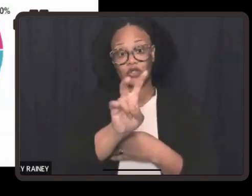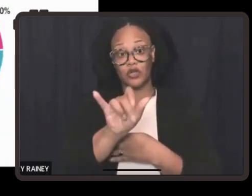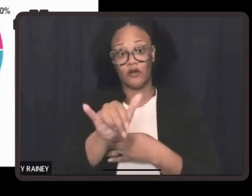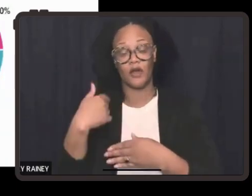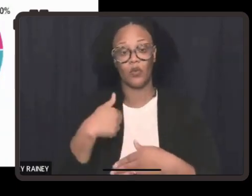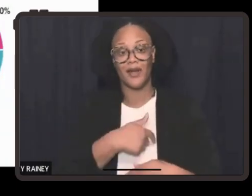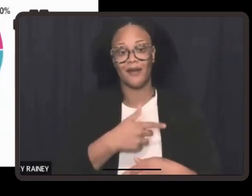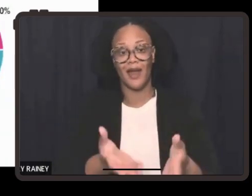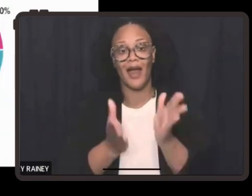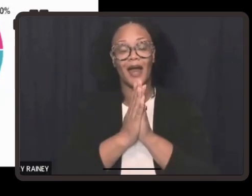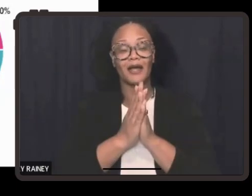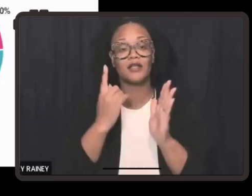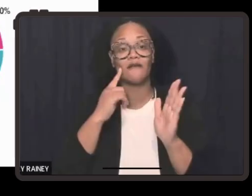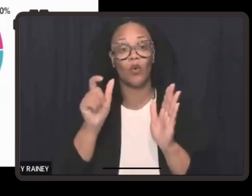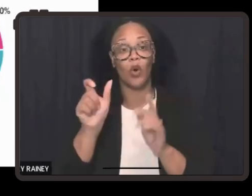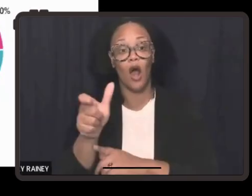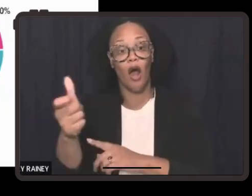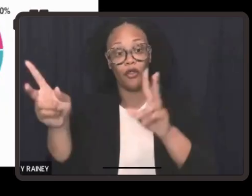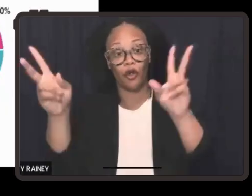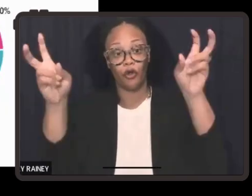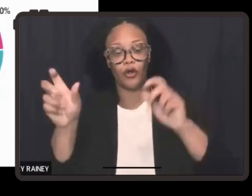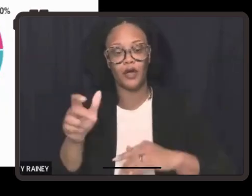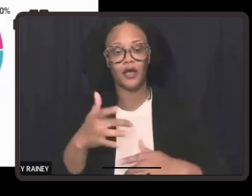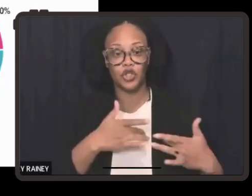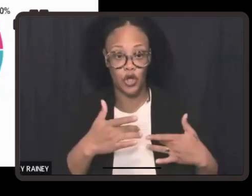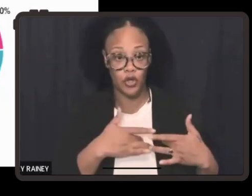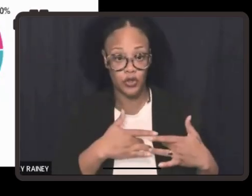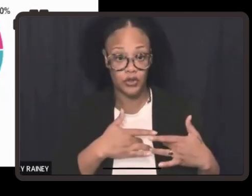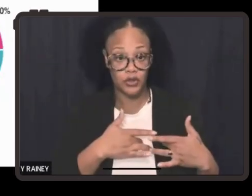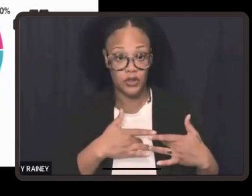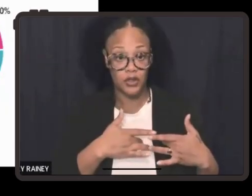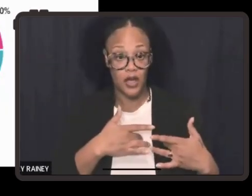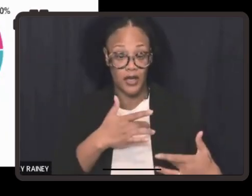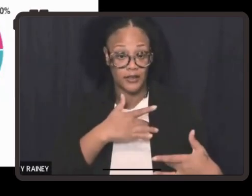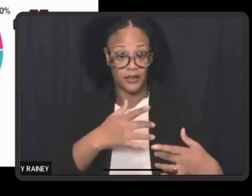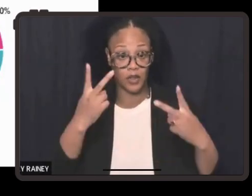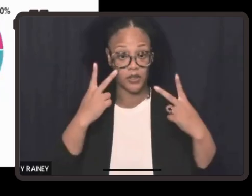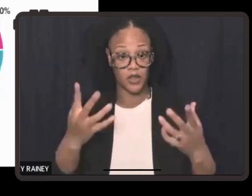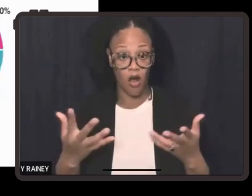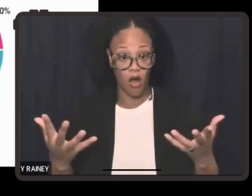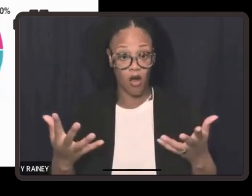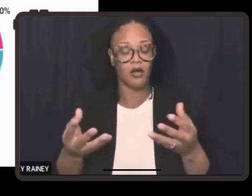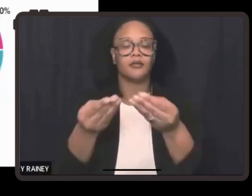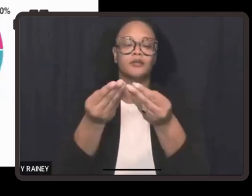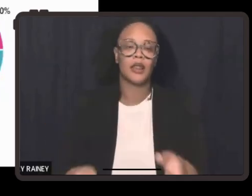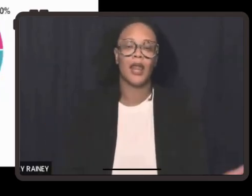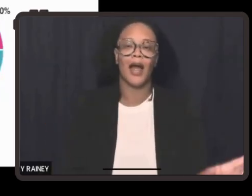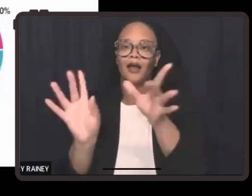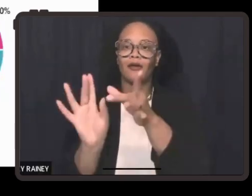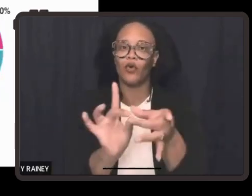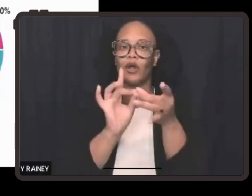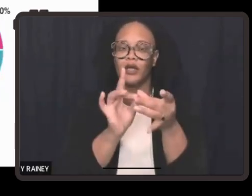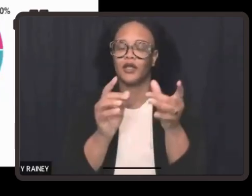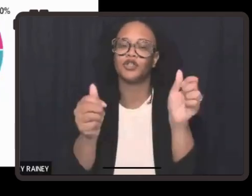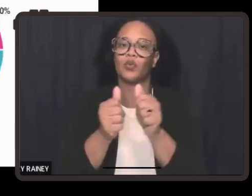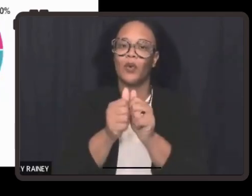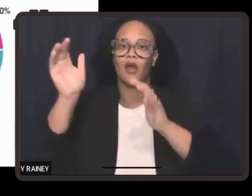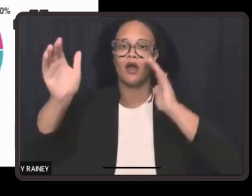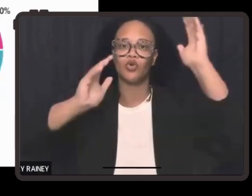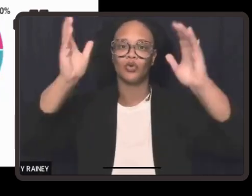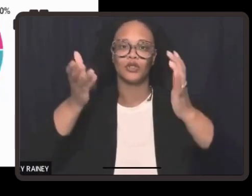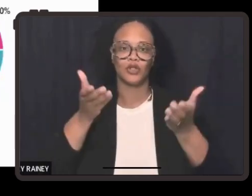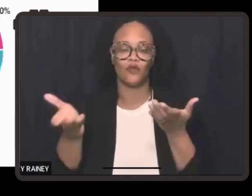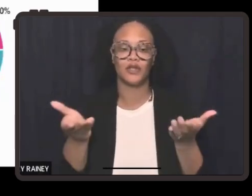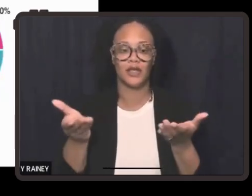problem was, or still is, the lack of coordination once you get to adult service. And this, believe us,